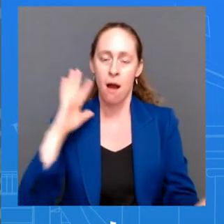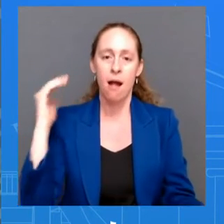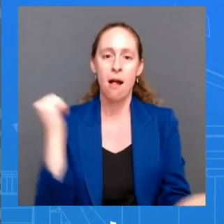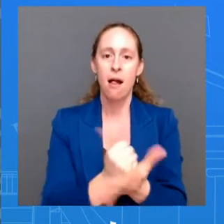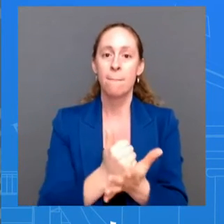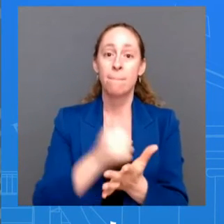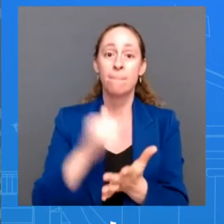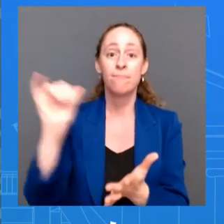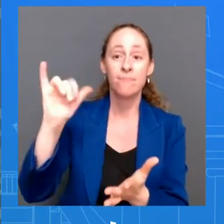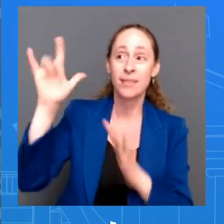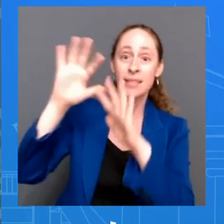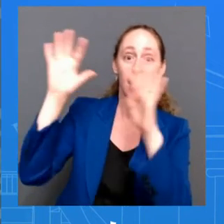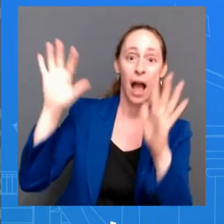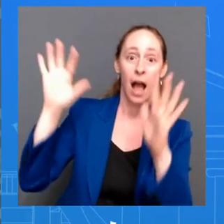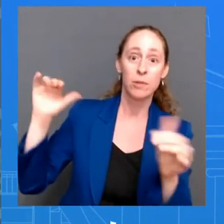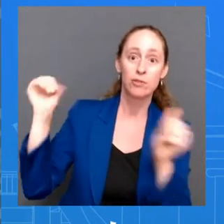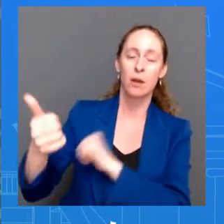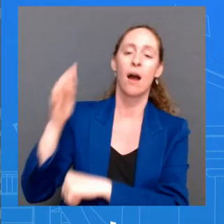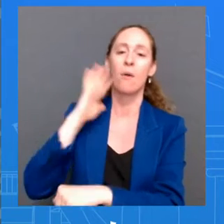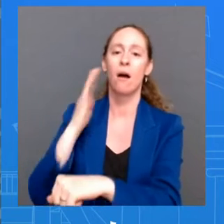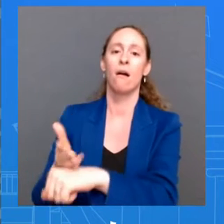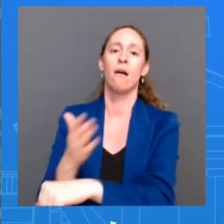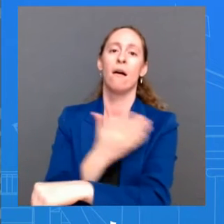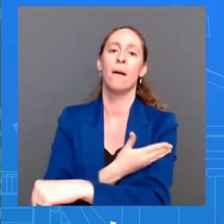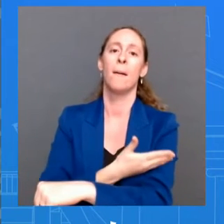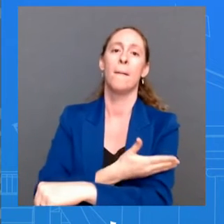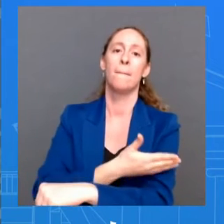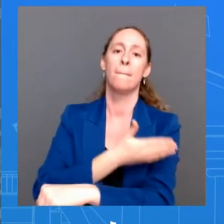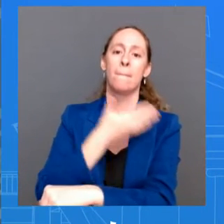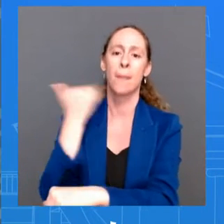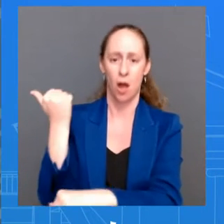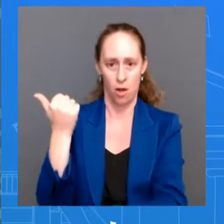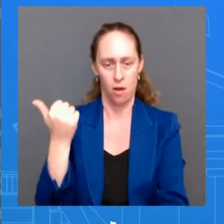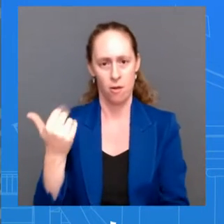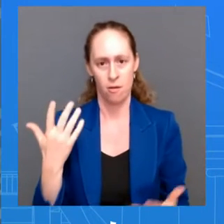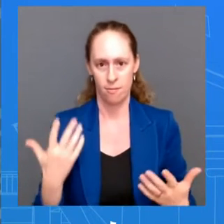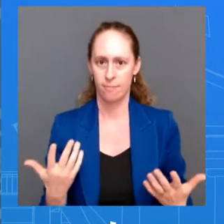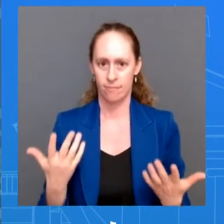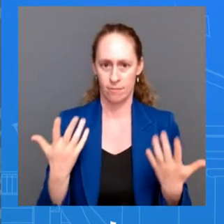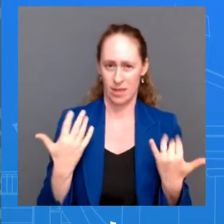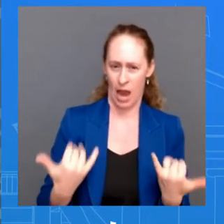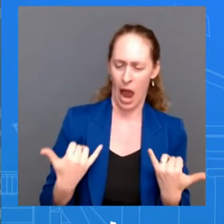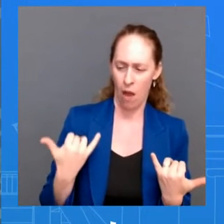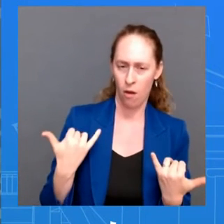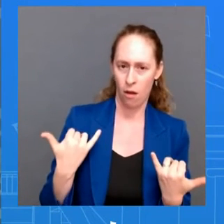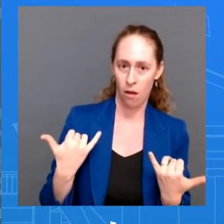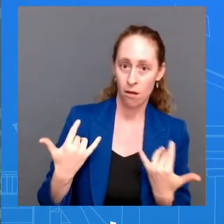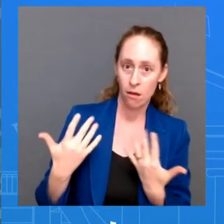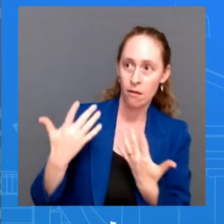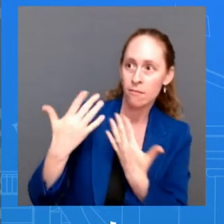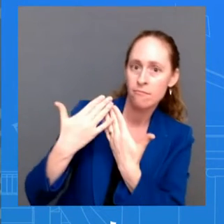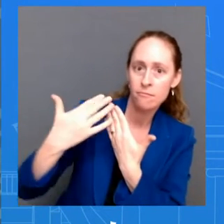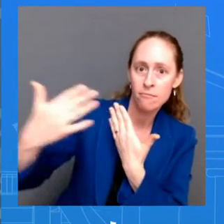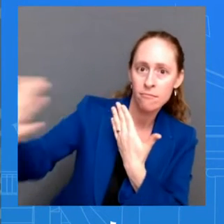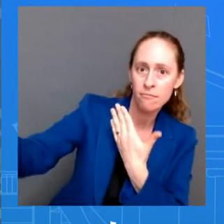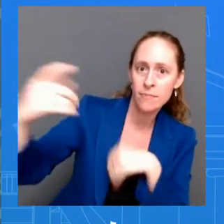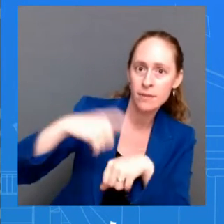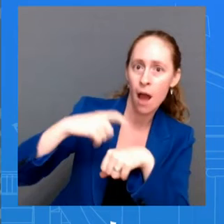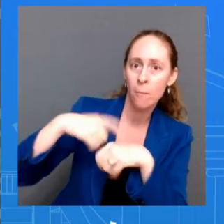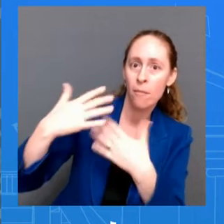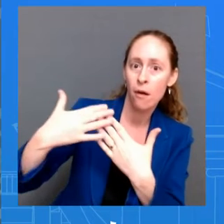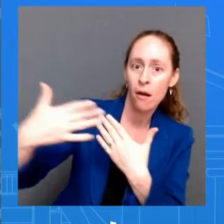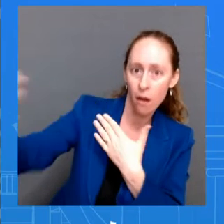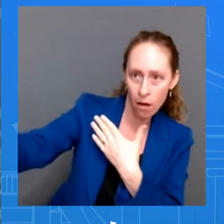challenge, inflation, while protecting the most vulnerable." And Maya McGinnis, president of the Committee for